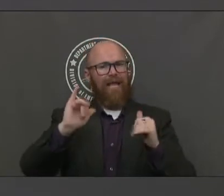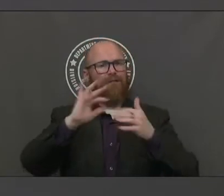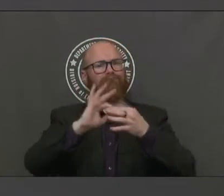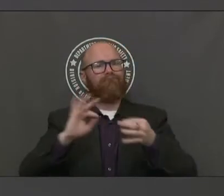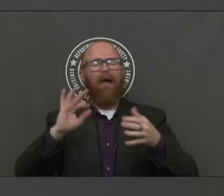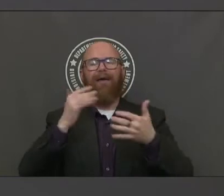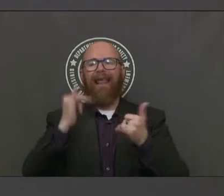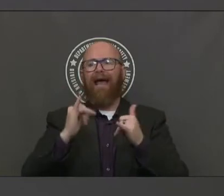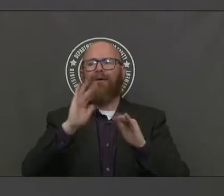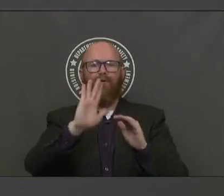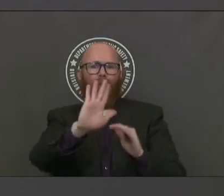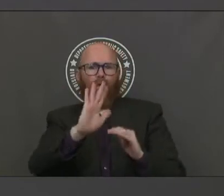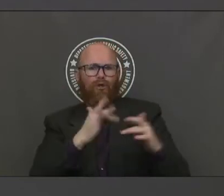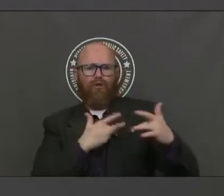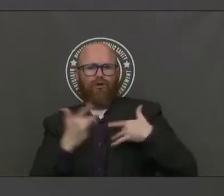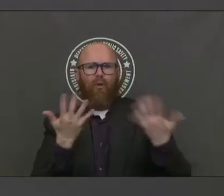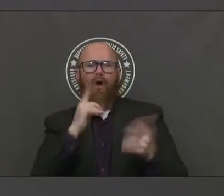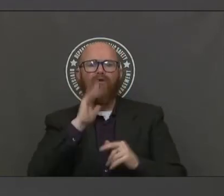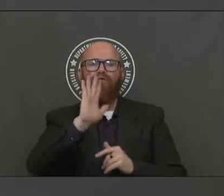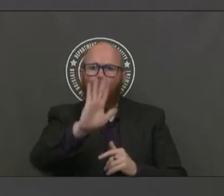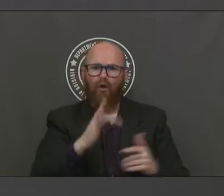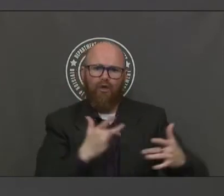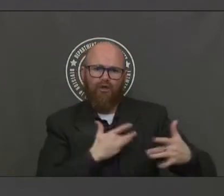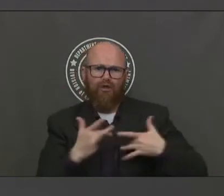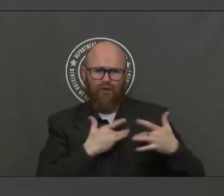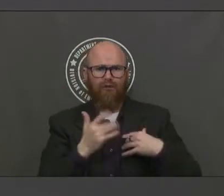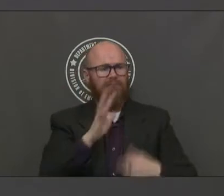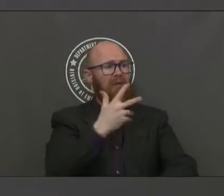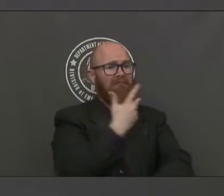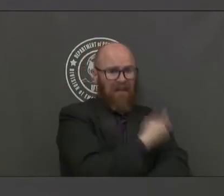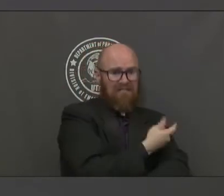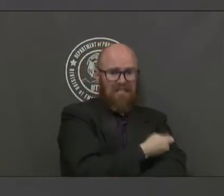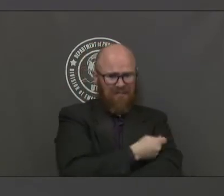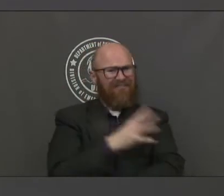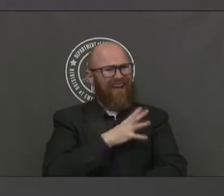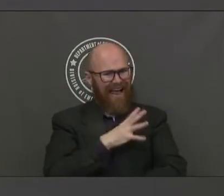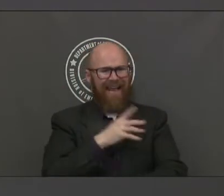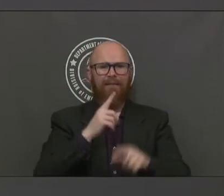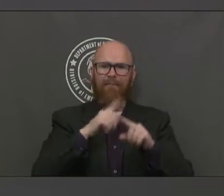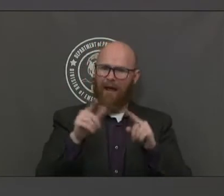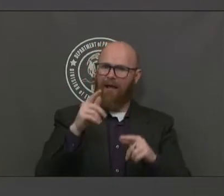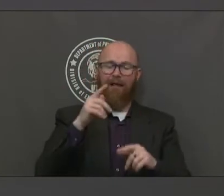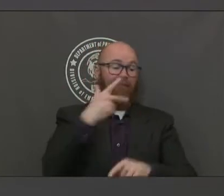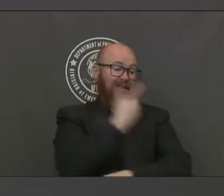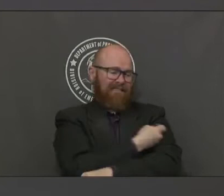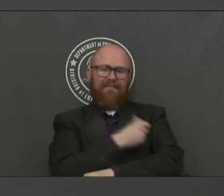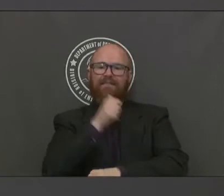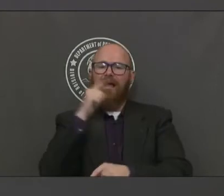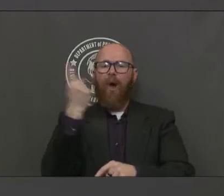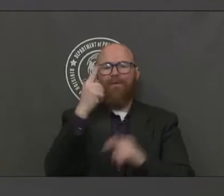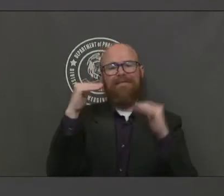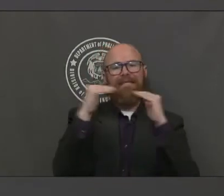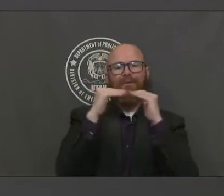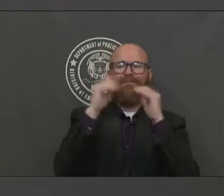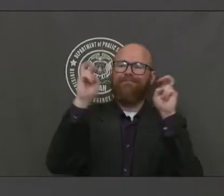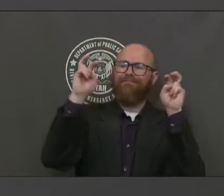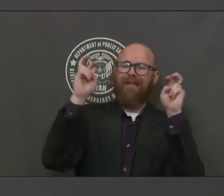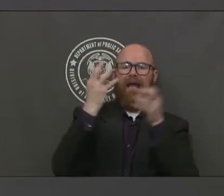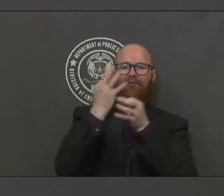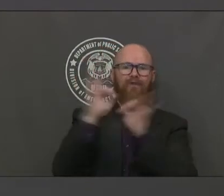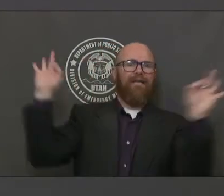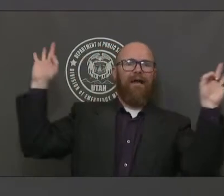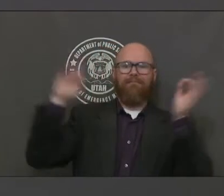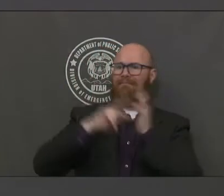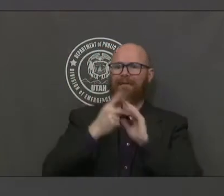people that once they get vaccinated, they'll have a lot more freedom and not have to wear